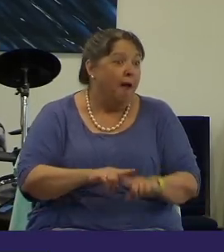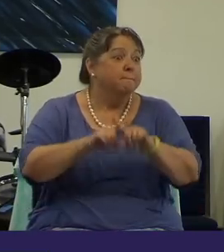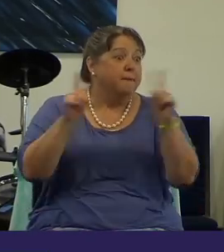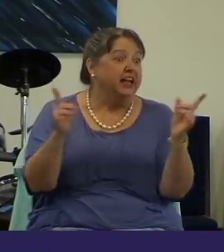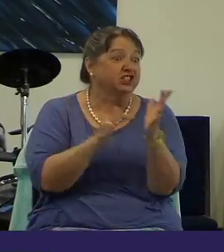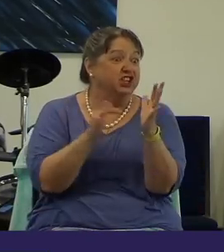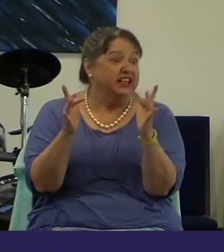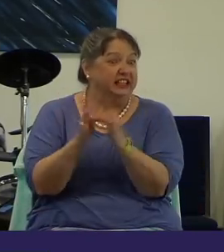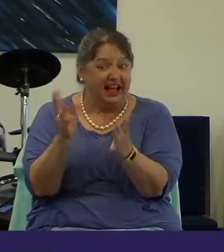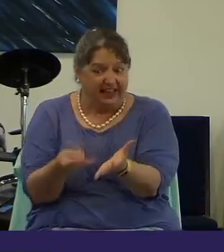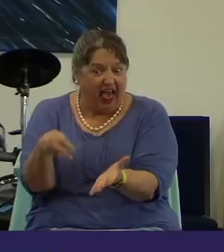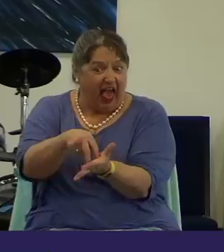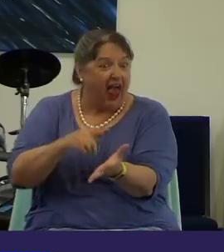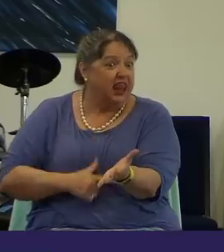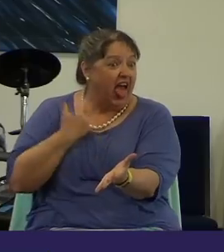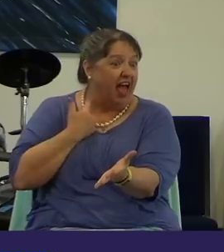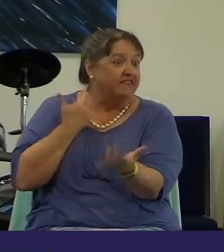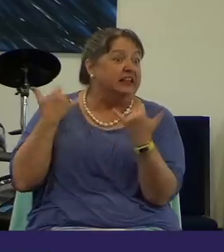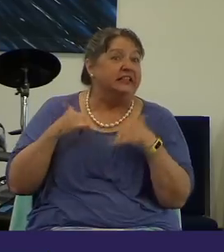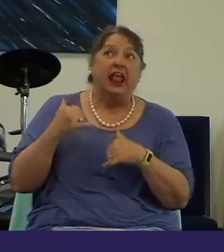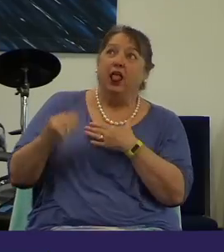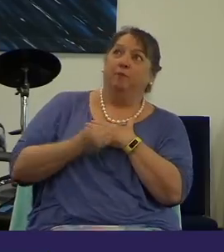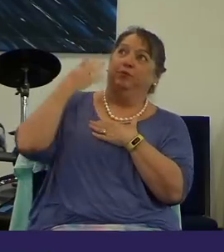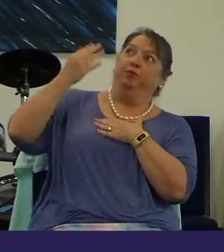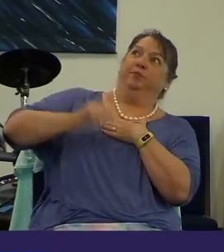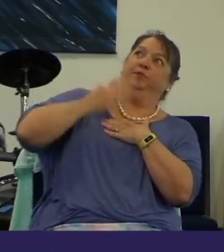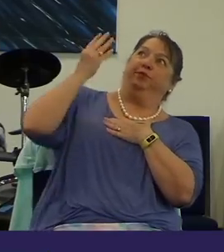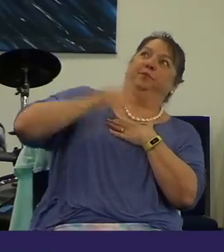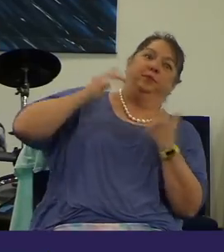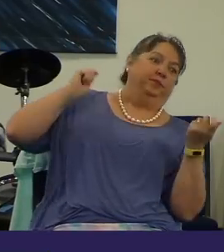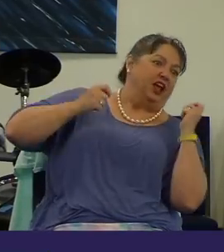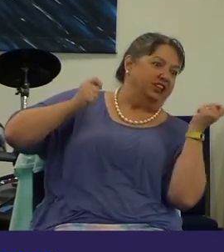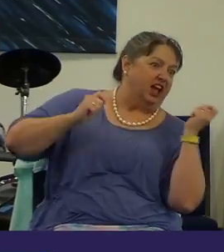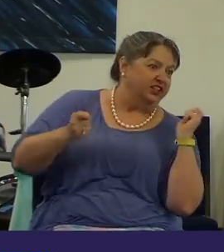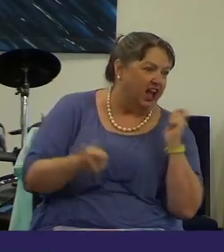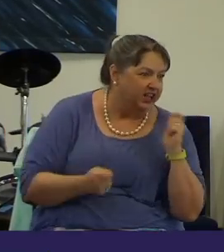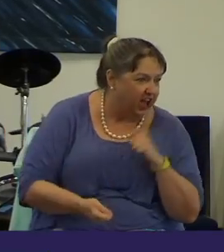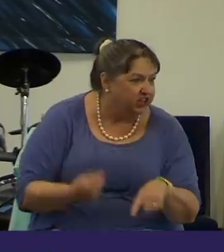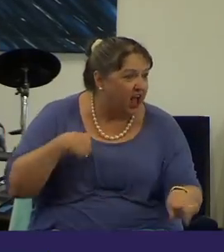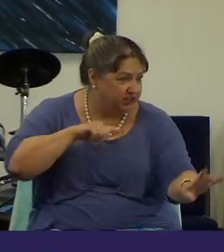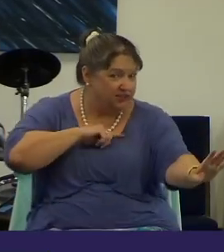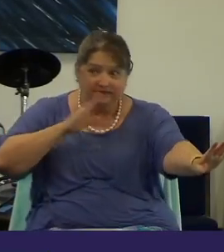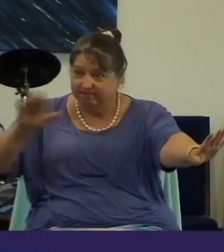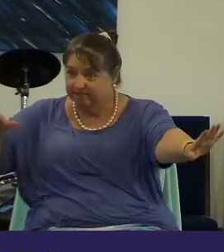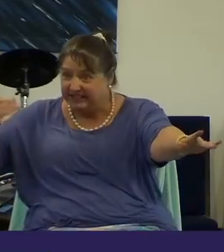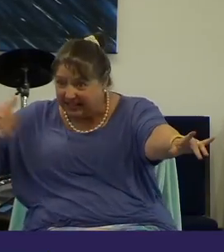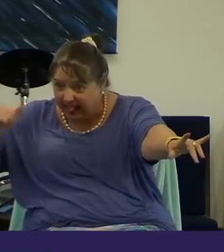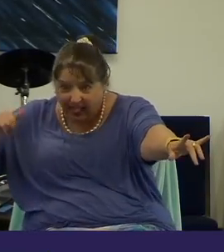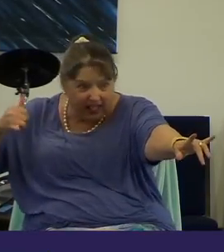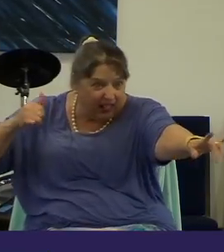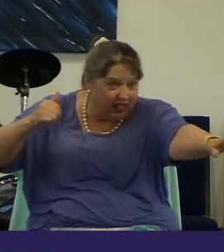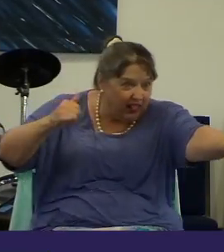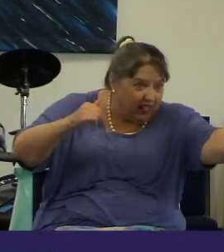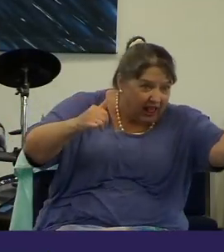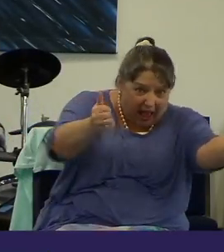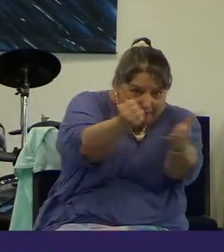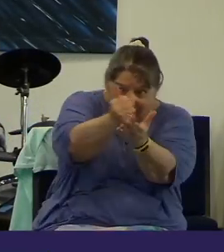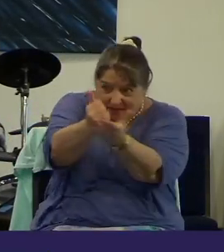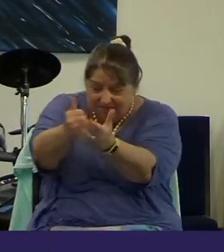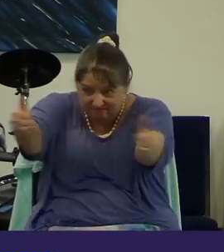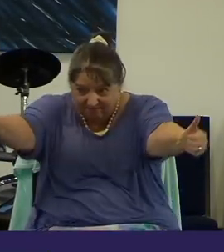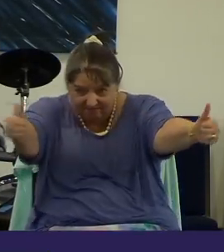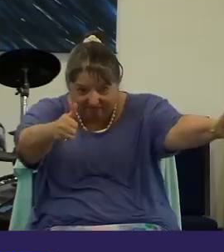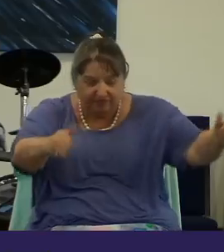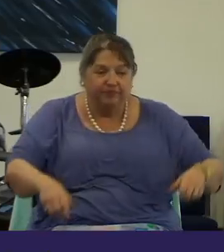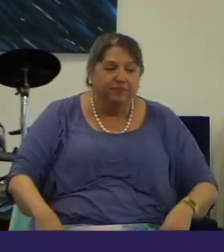is still changing lives. So there's no way if he were dead, he can change lives. Amen? Amen.